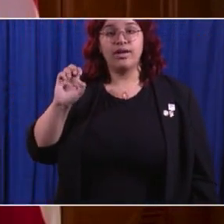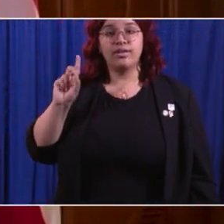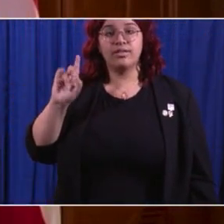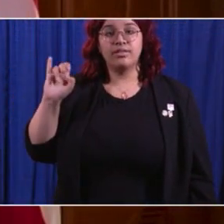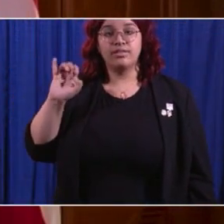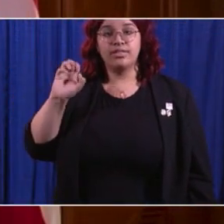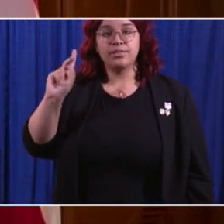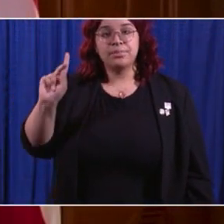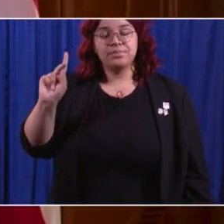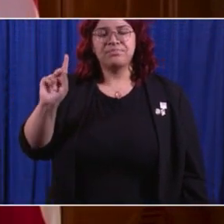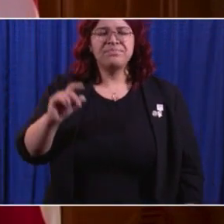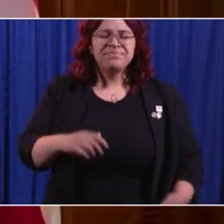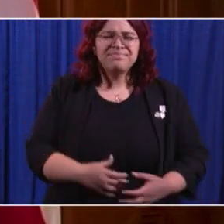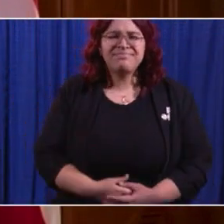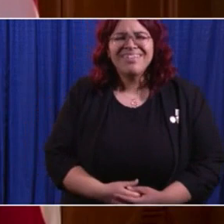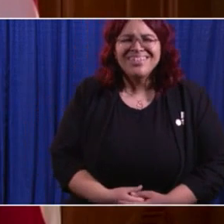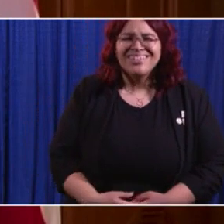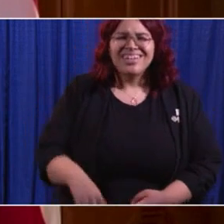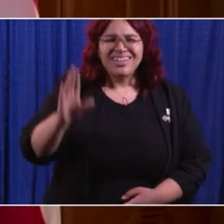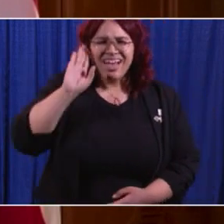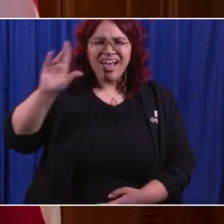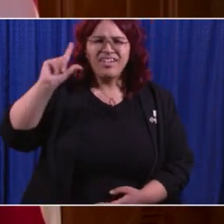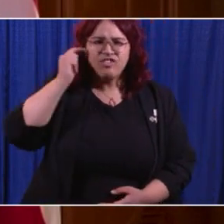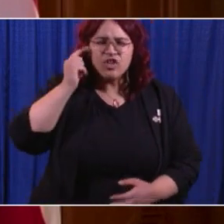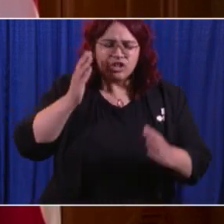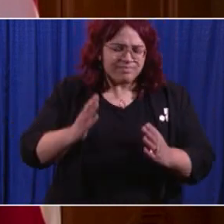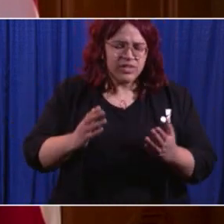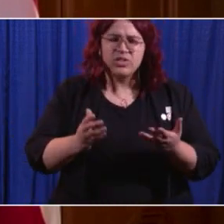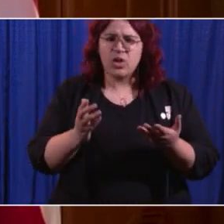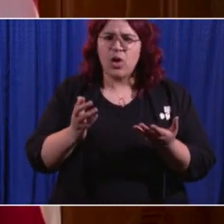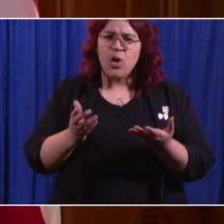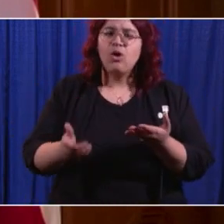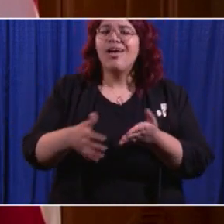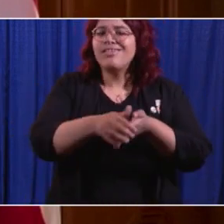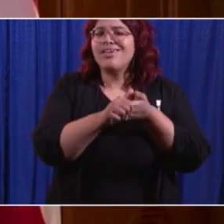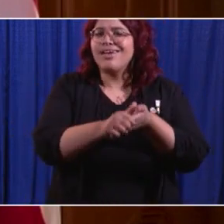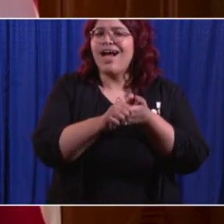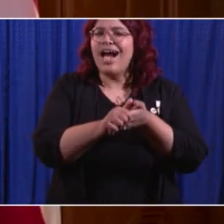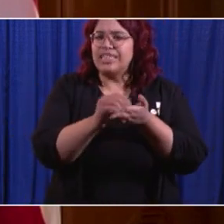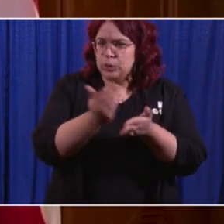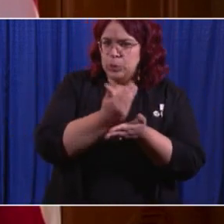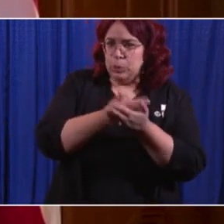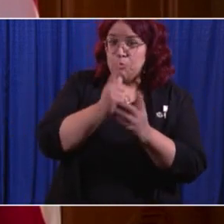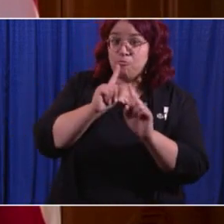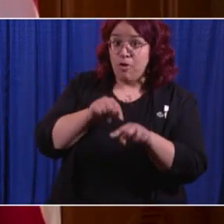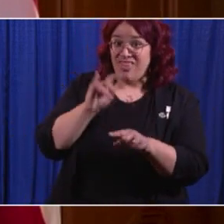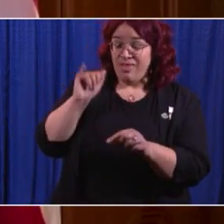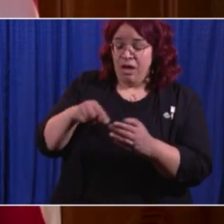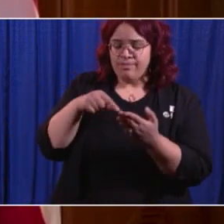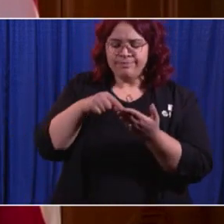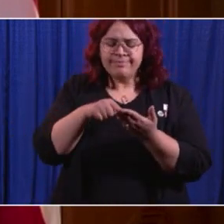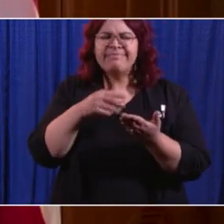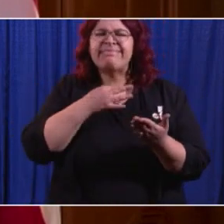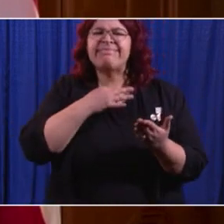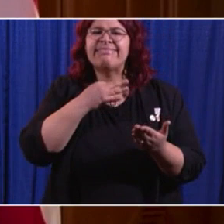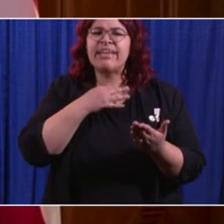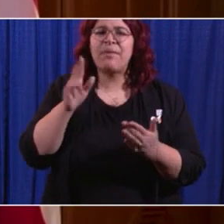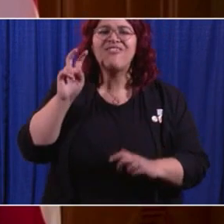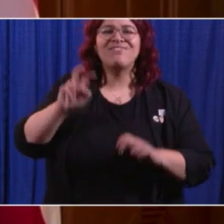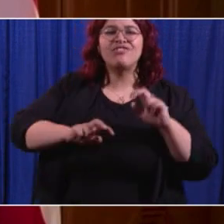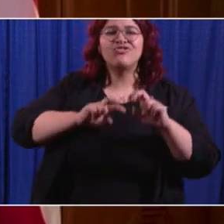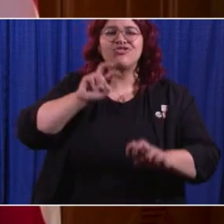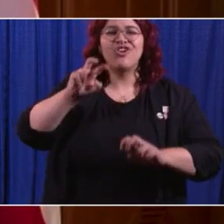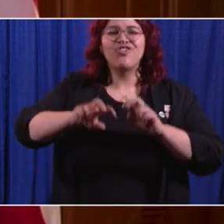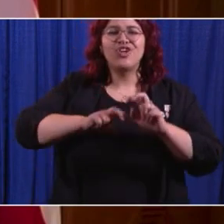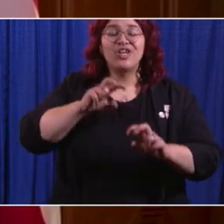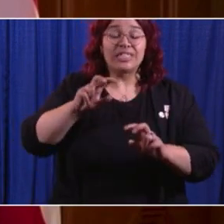the guidance, the new health orders dealing with festivals specifically, hopefully by the time some of these roll around, this will